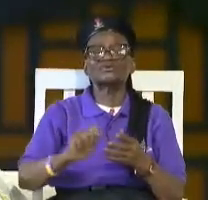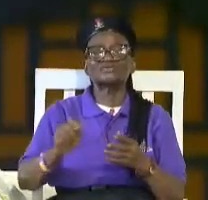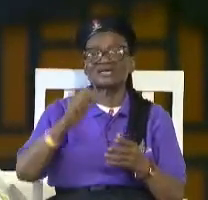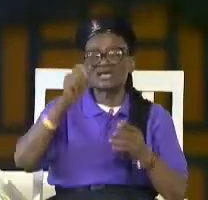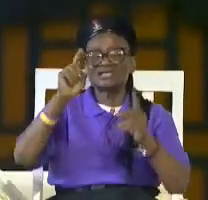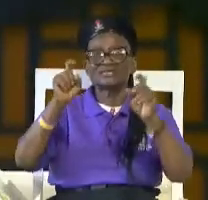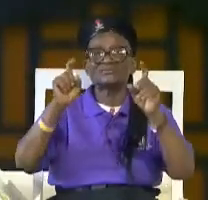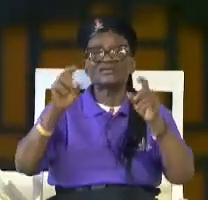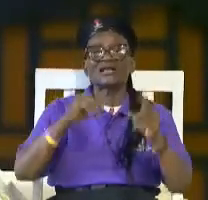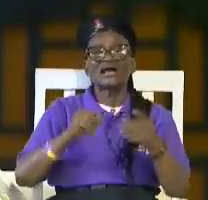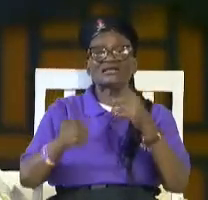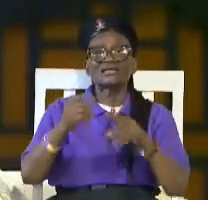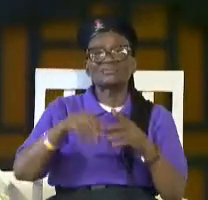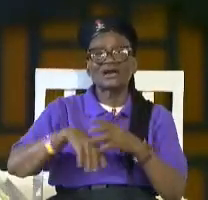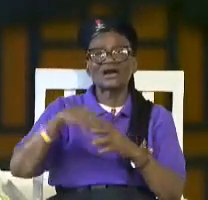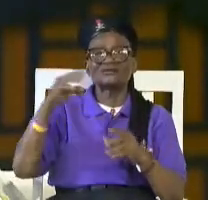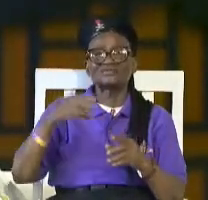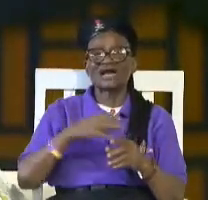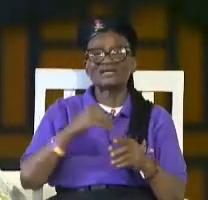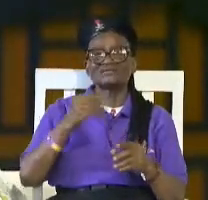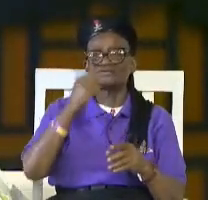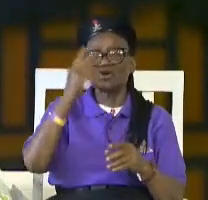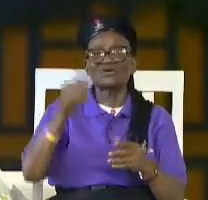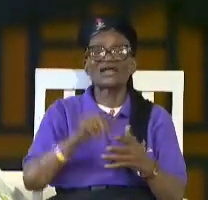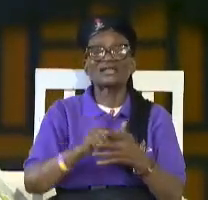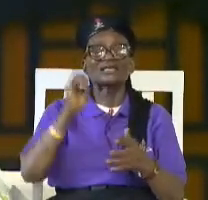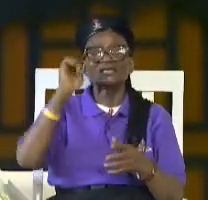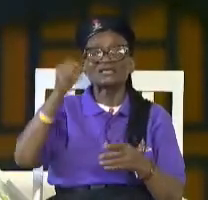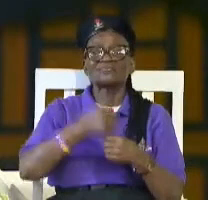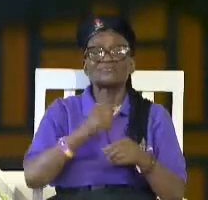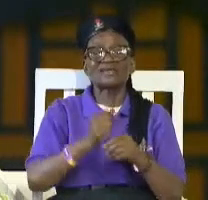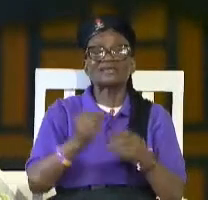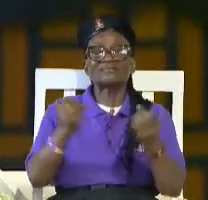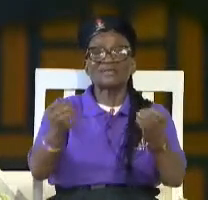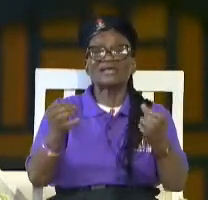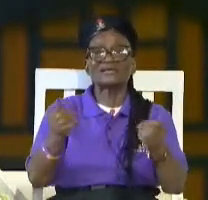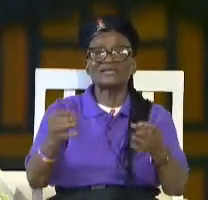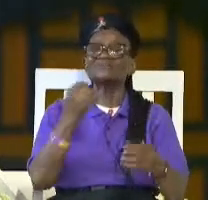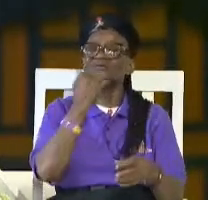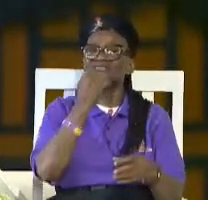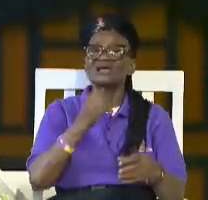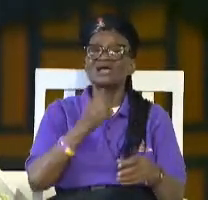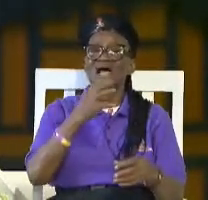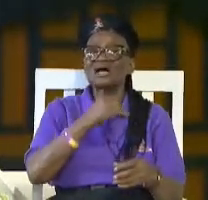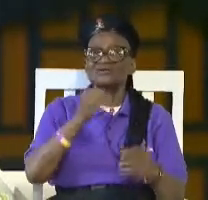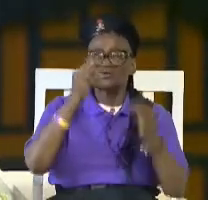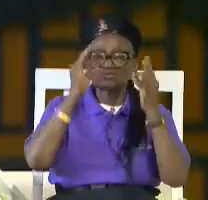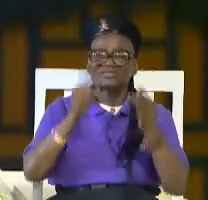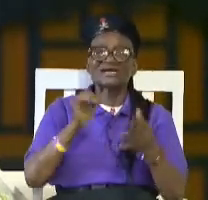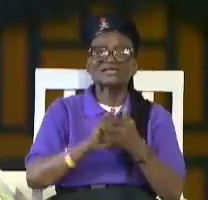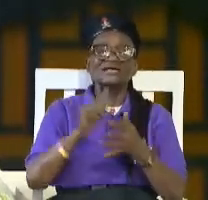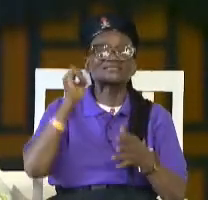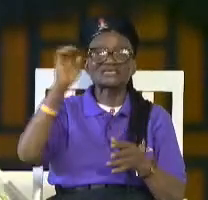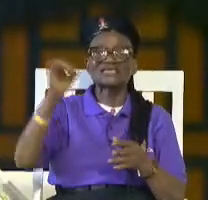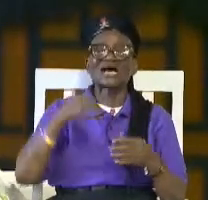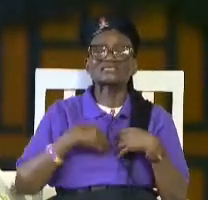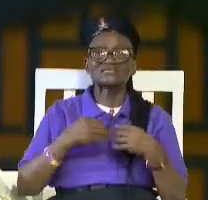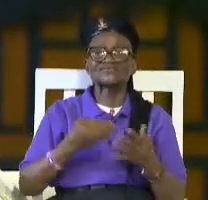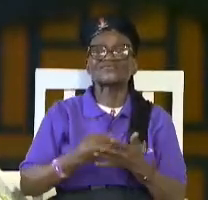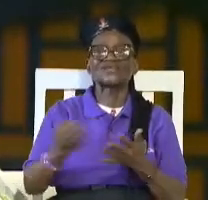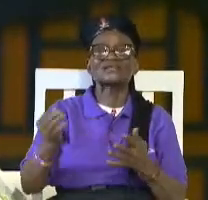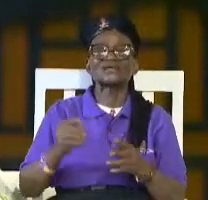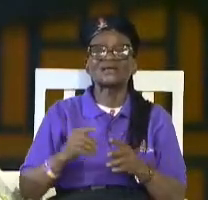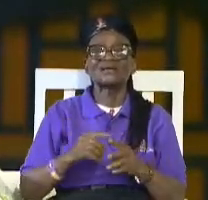out realizing that he had made many mistakes and considered that he had failed. But whilst